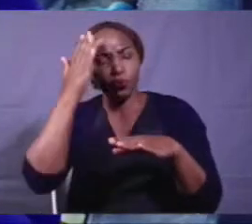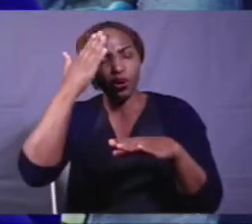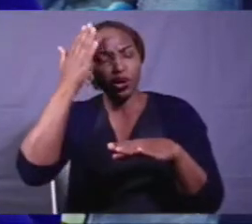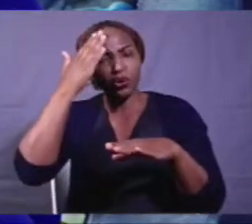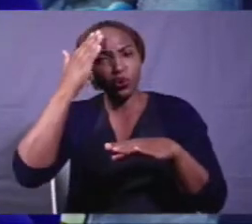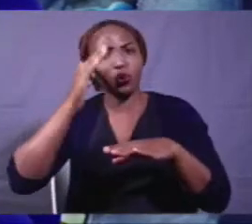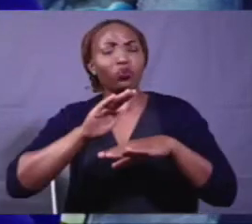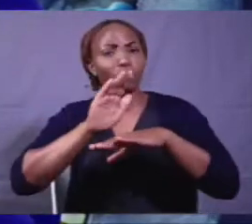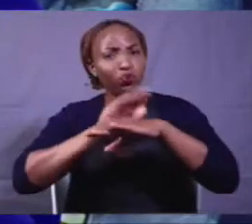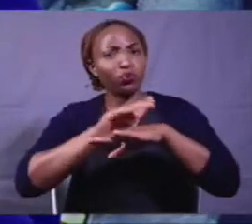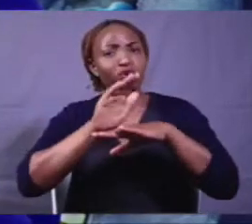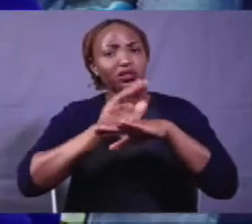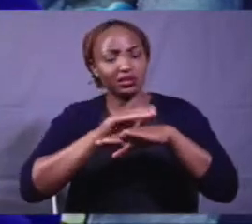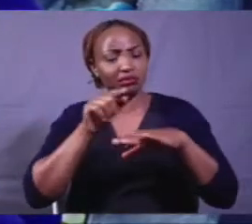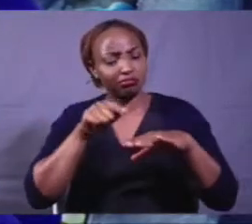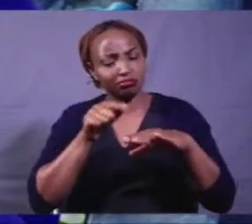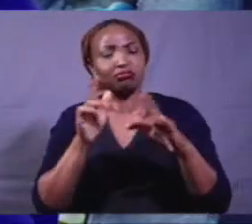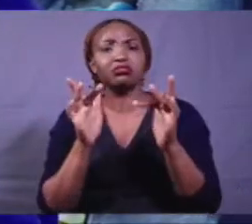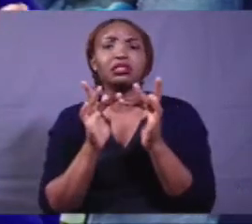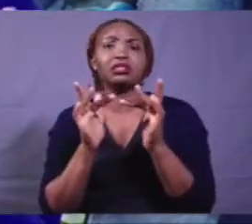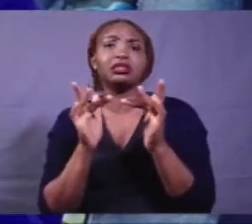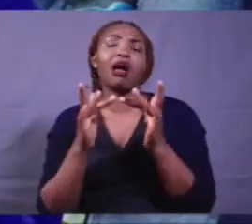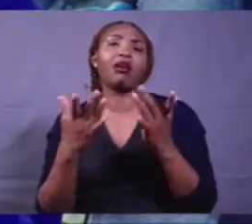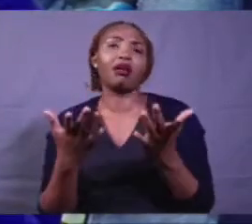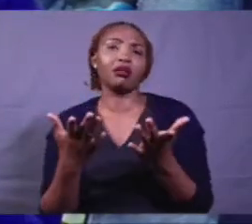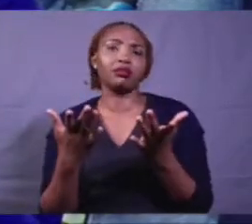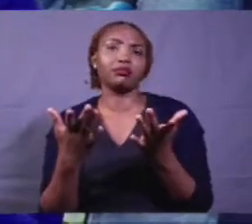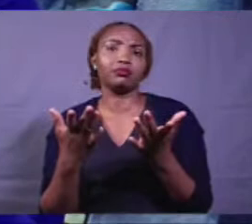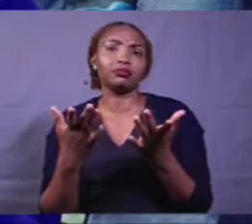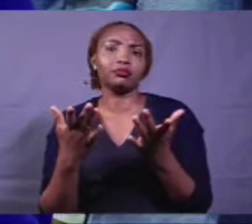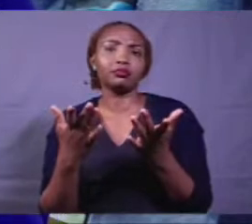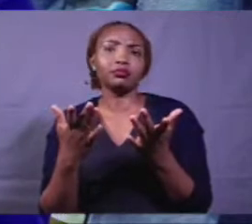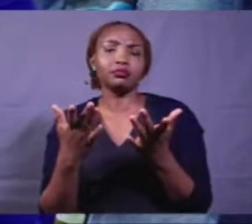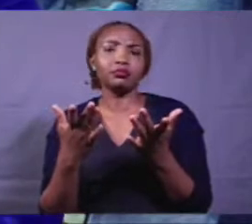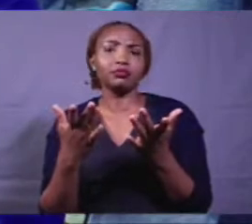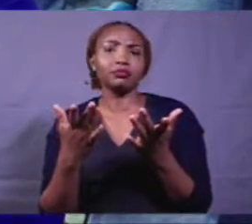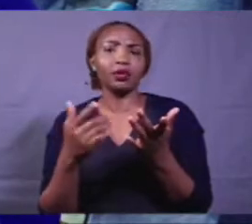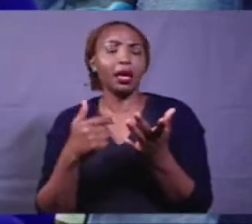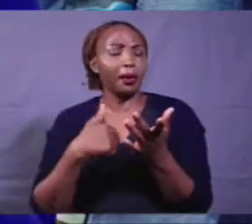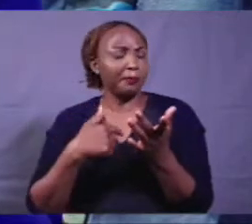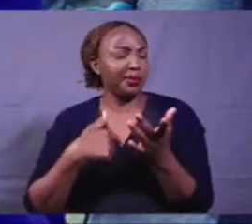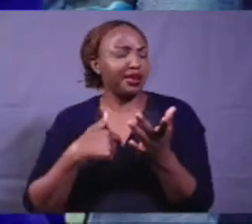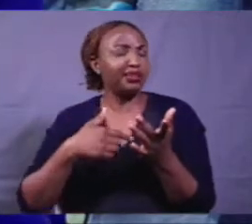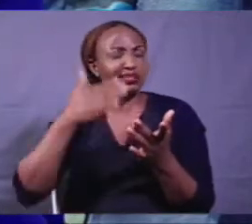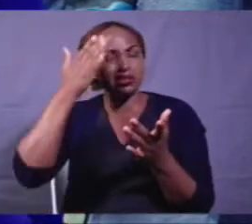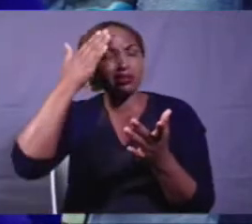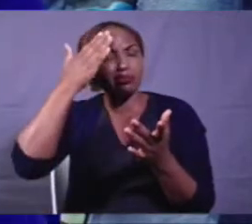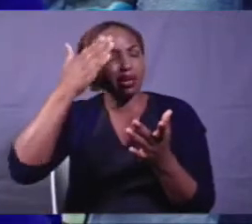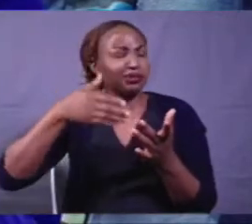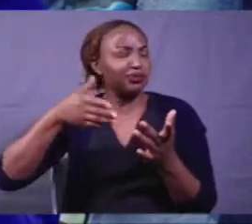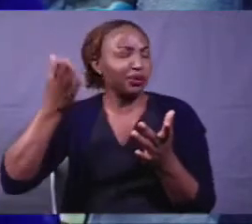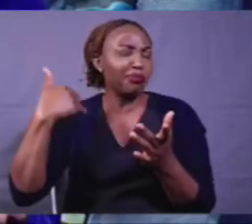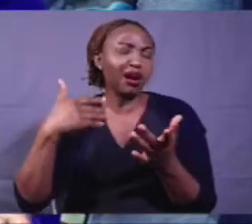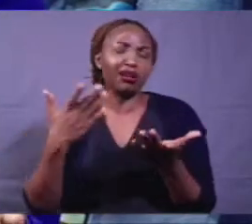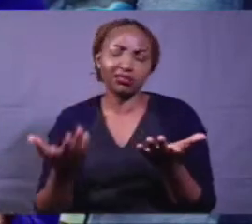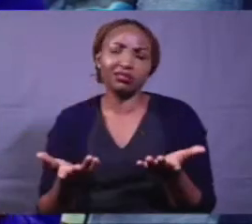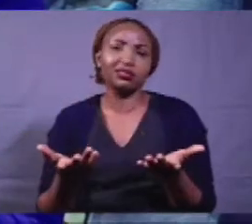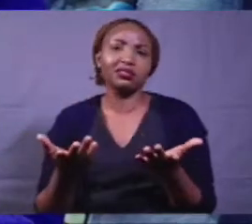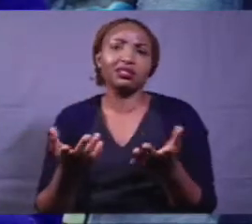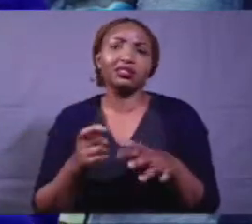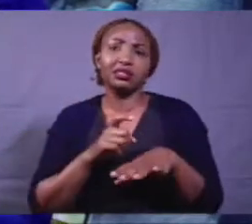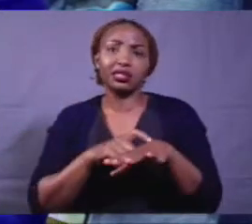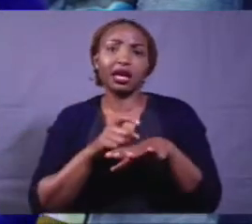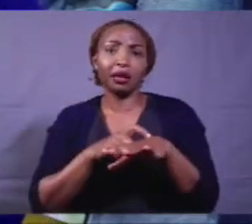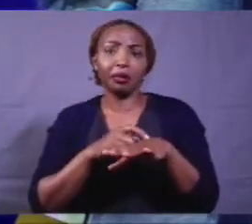difference is we need to know, it reminds me, I'm a Christian, so sometimes I go back to the Bible. It reminds me when God said in